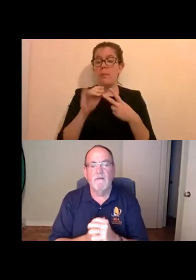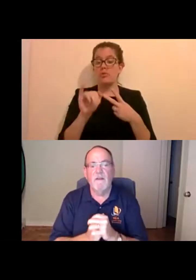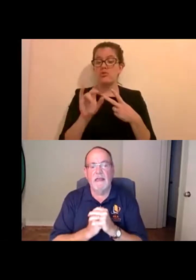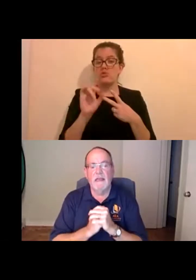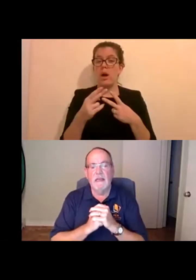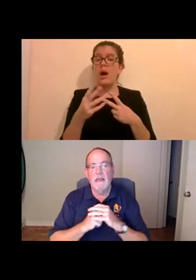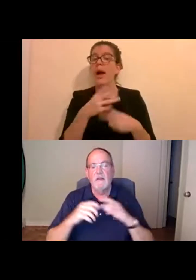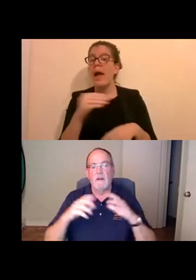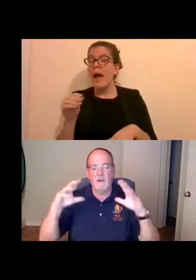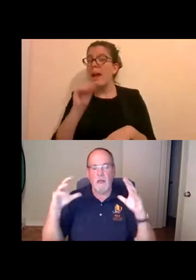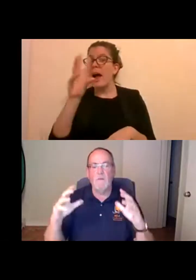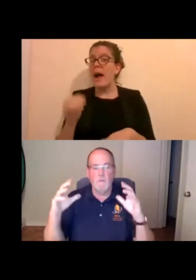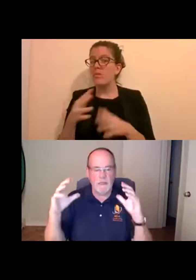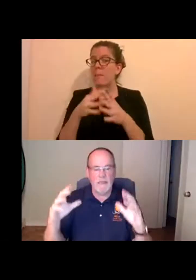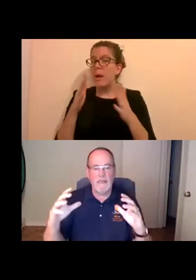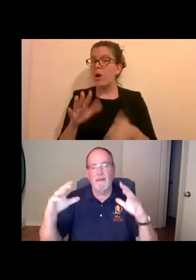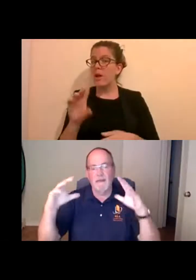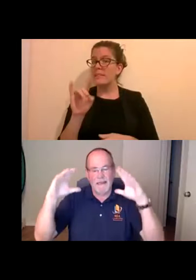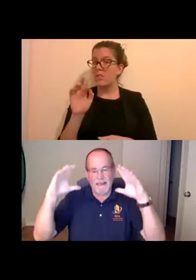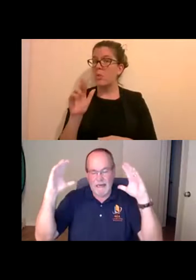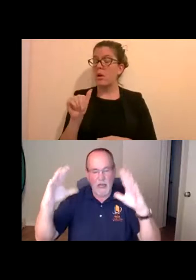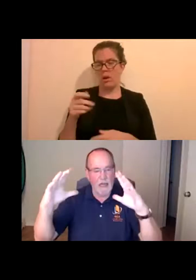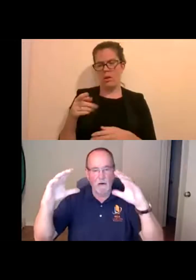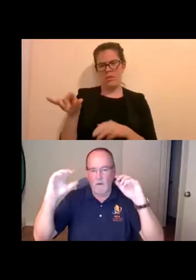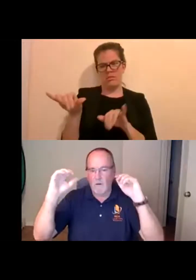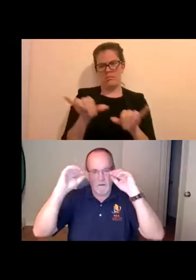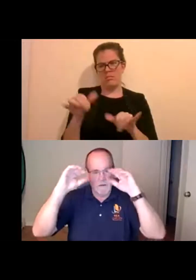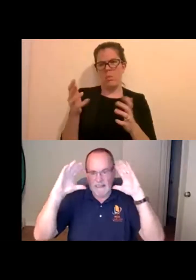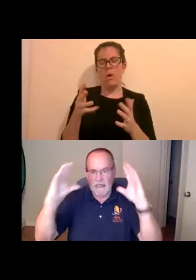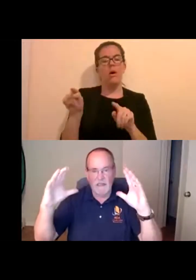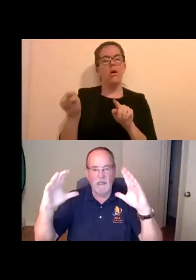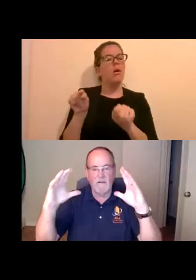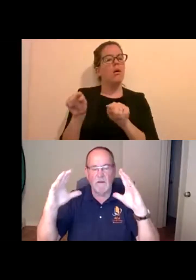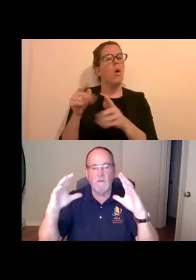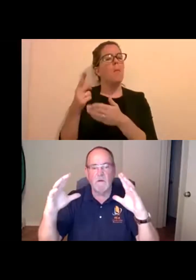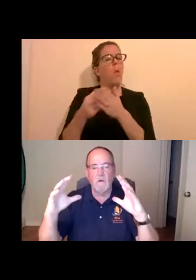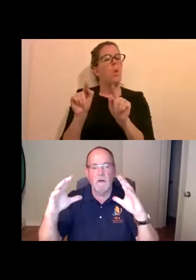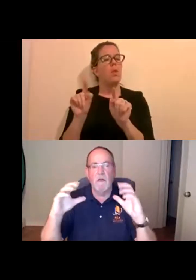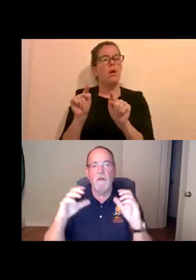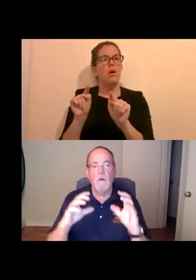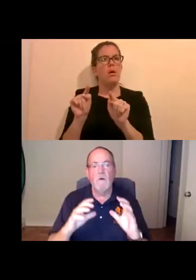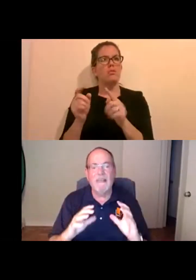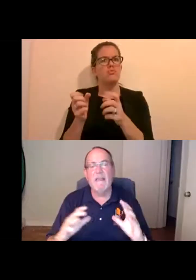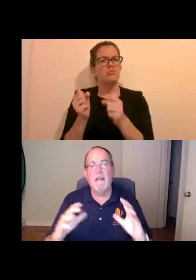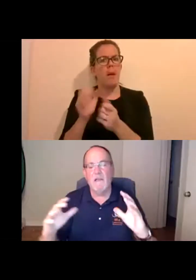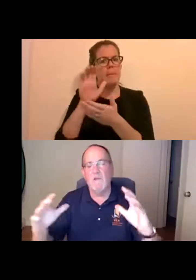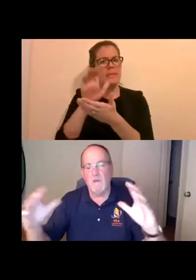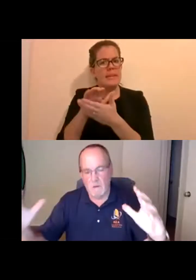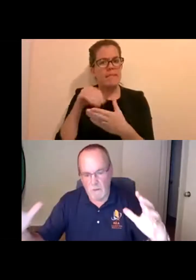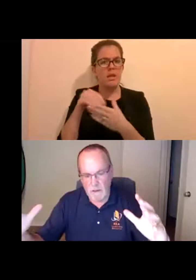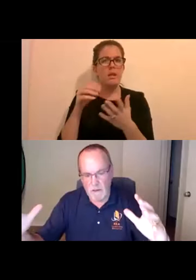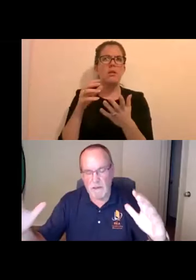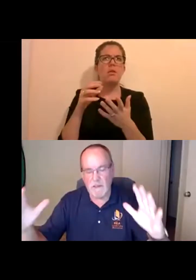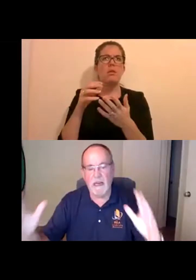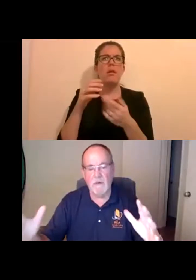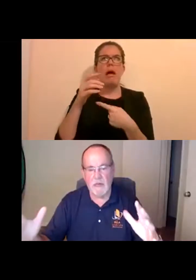in the fact that there is some belief in a God or a deity of some sort who will get us